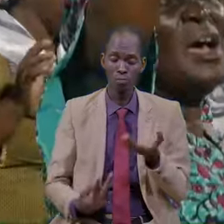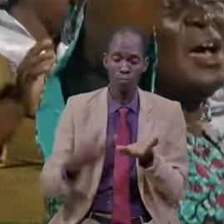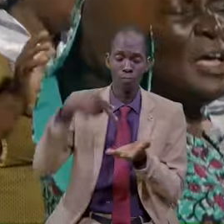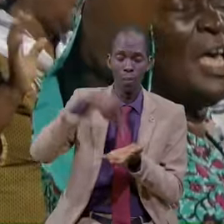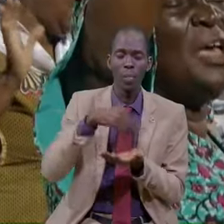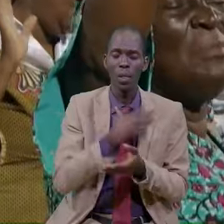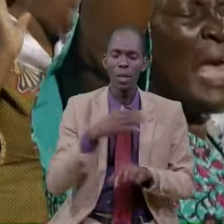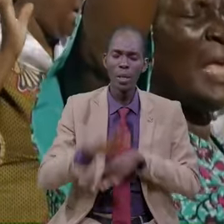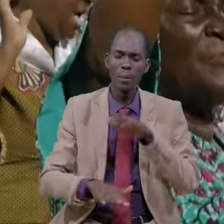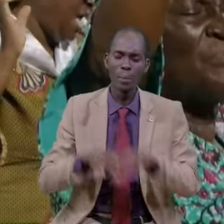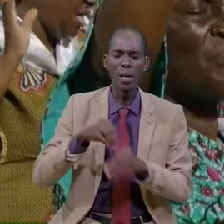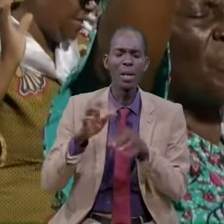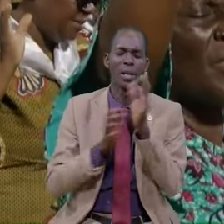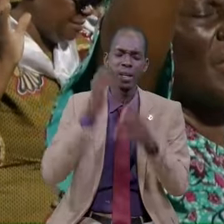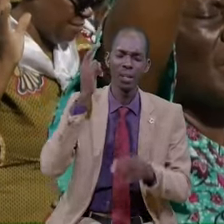and